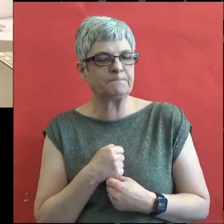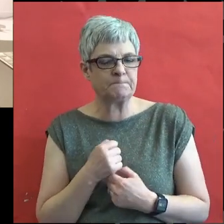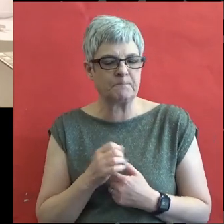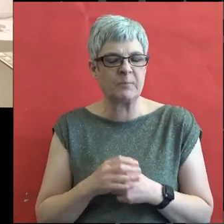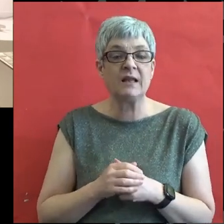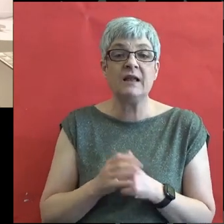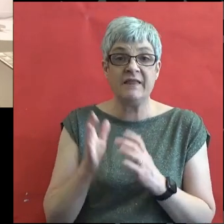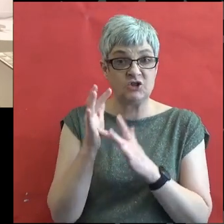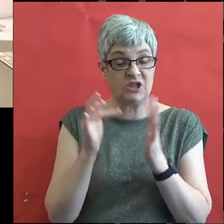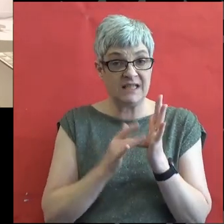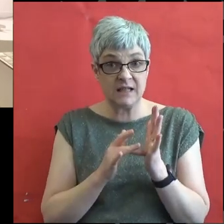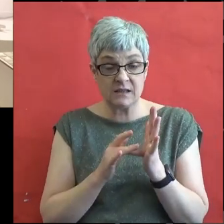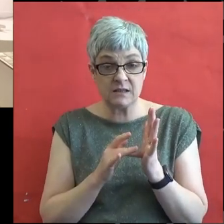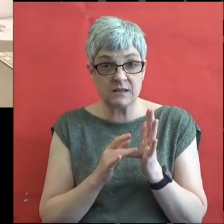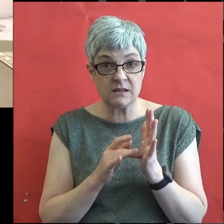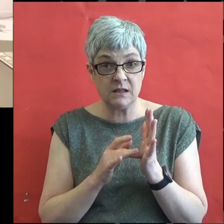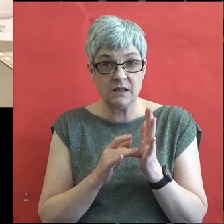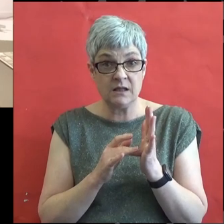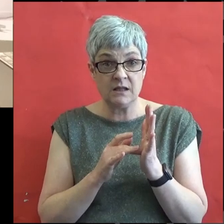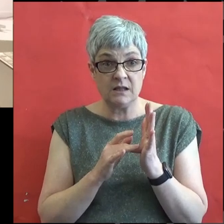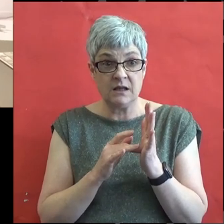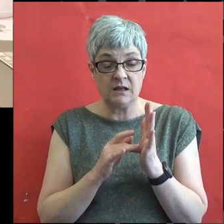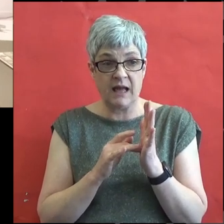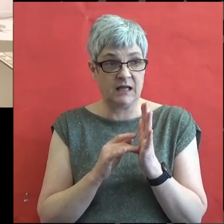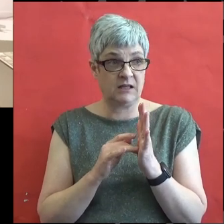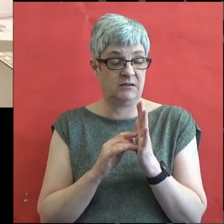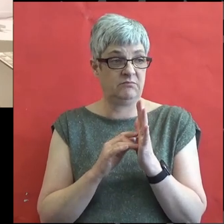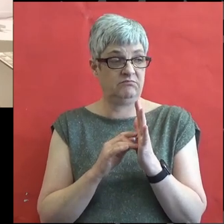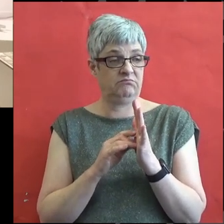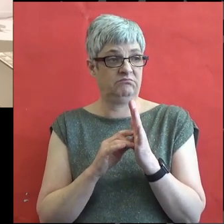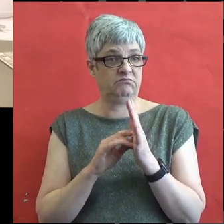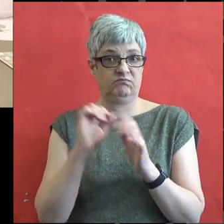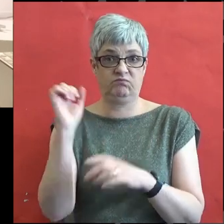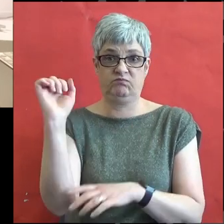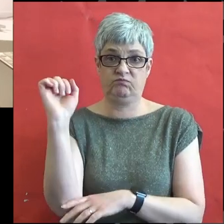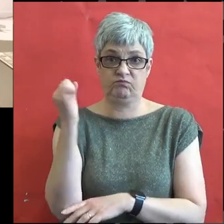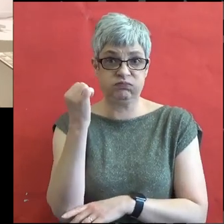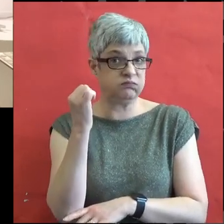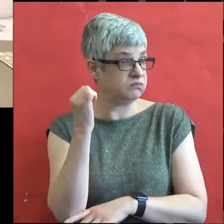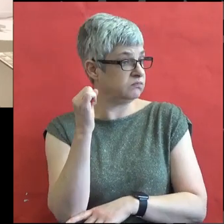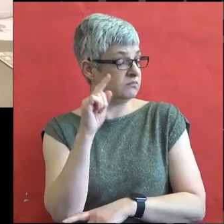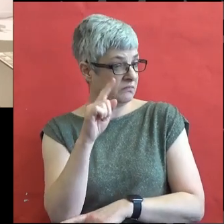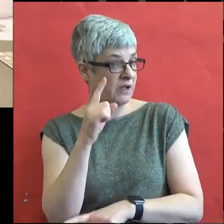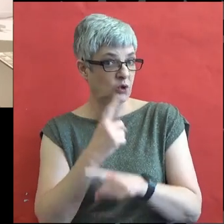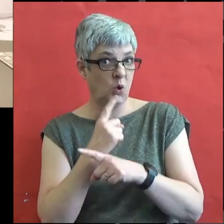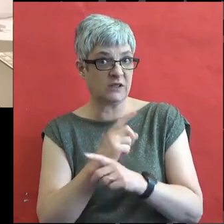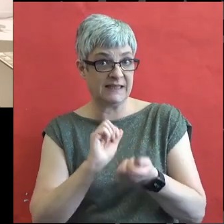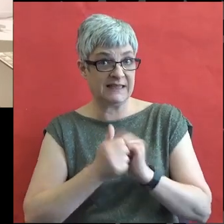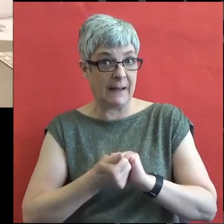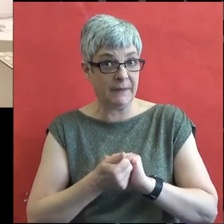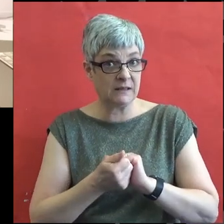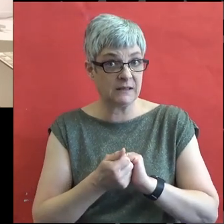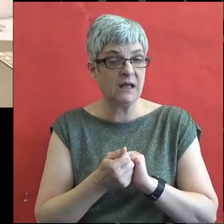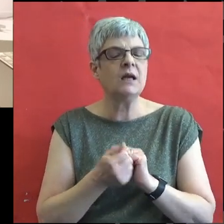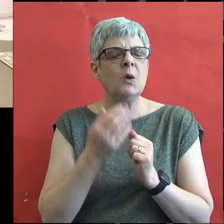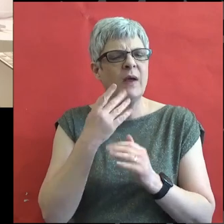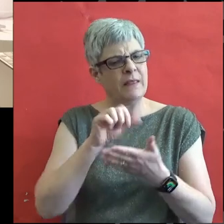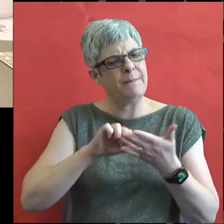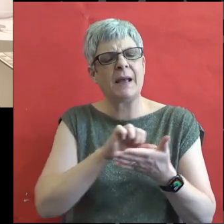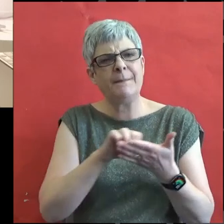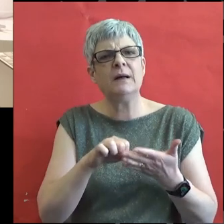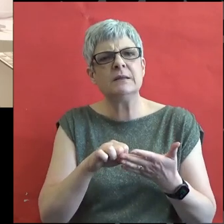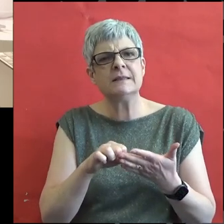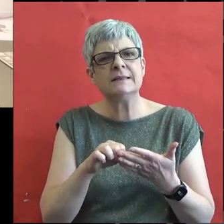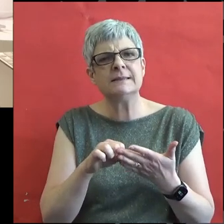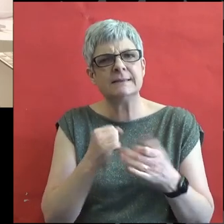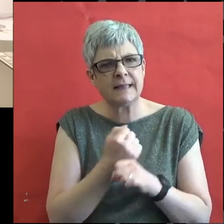And then Jesus turns from all these crowds of different people to talk to his disciples. Whenever the Bible does that, whenever the scriptures